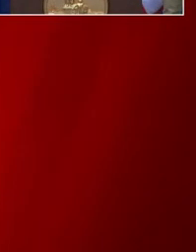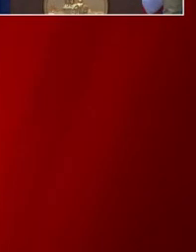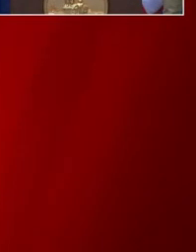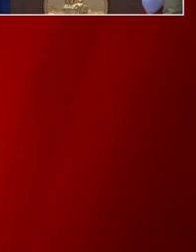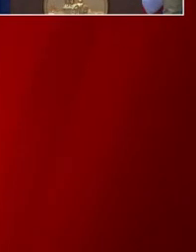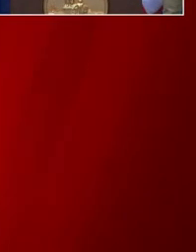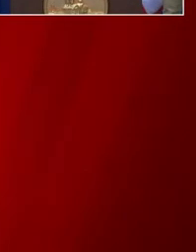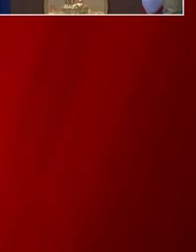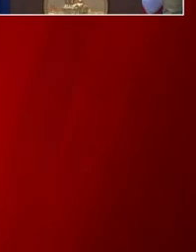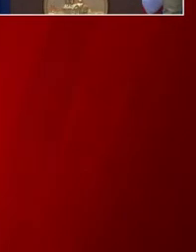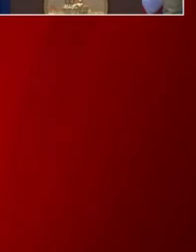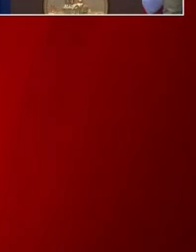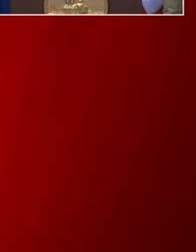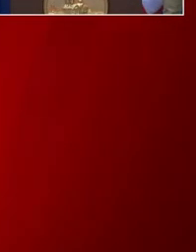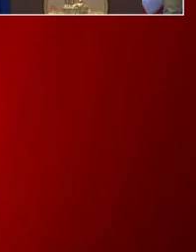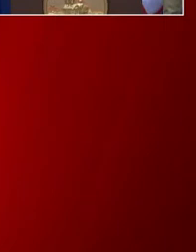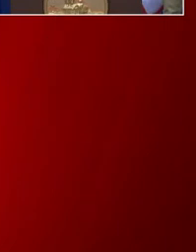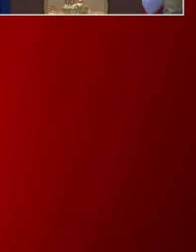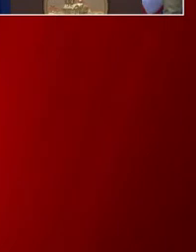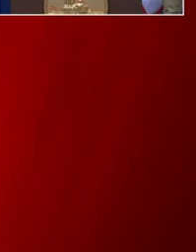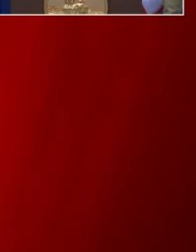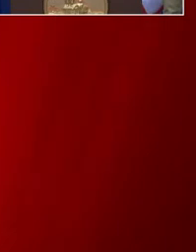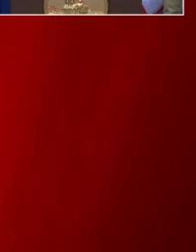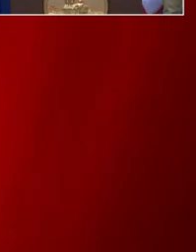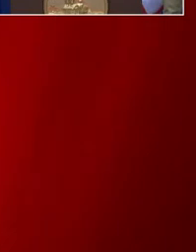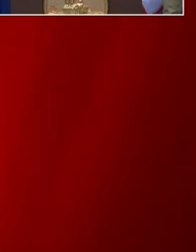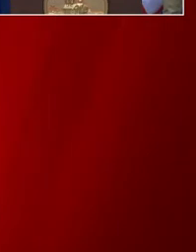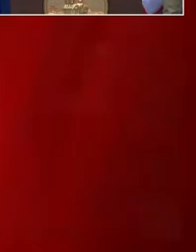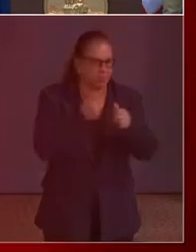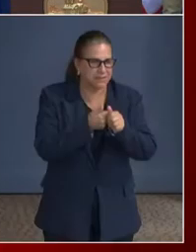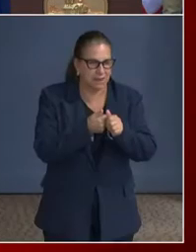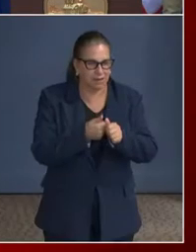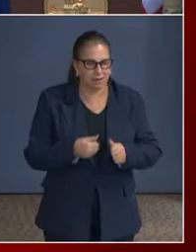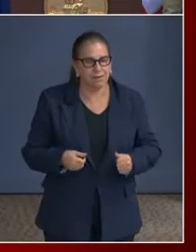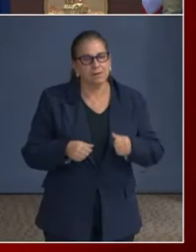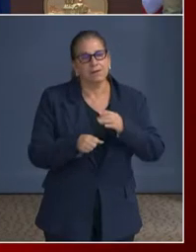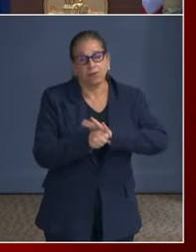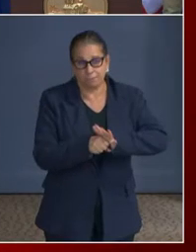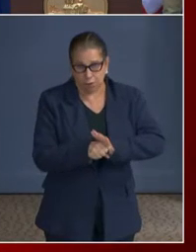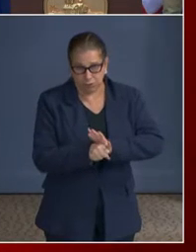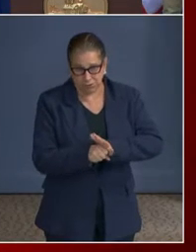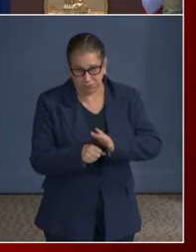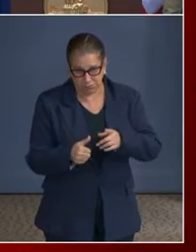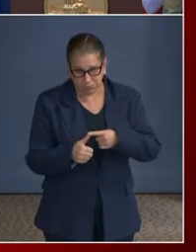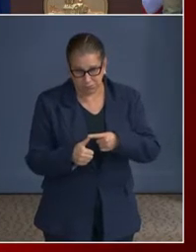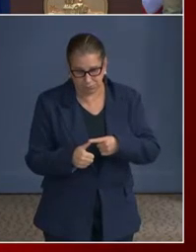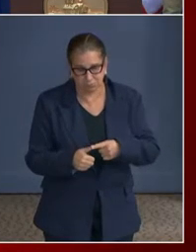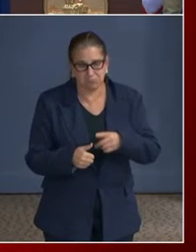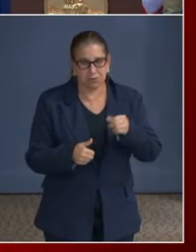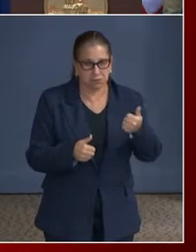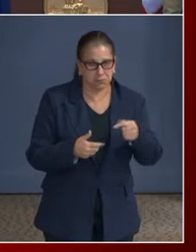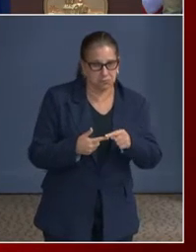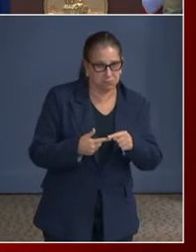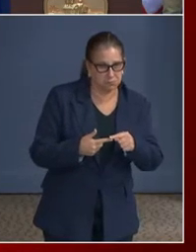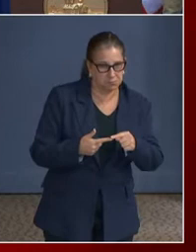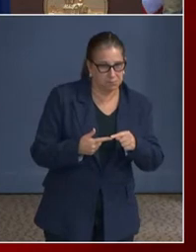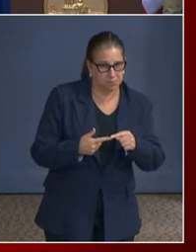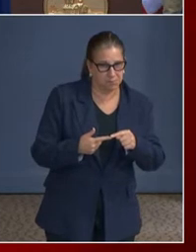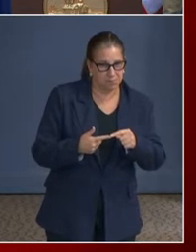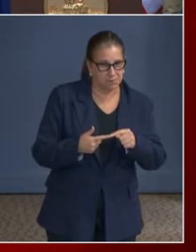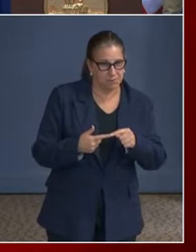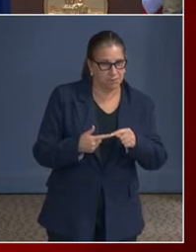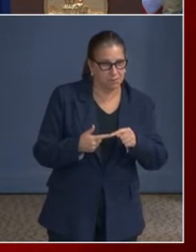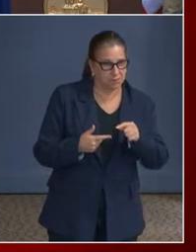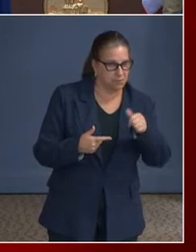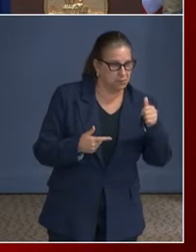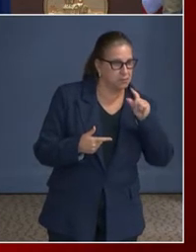on the district's response to COVID-19 and then be available to answer questions